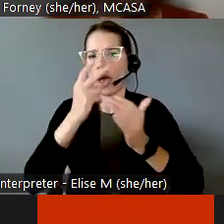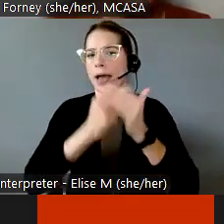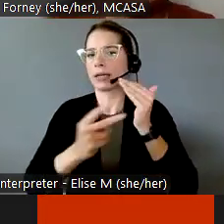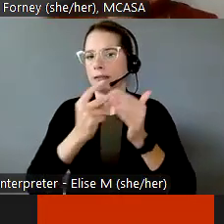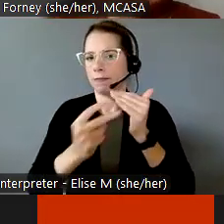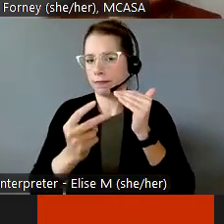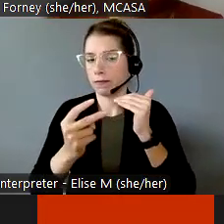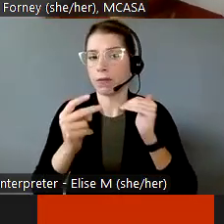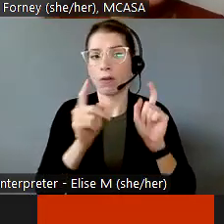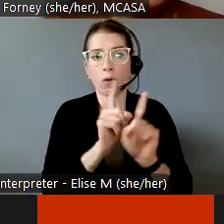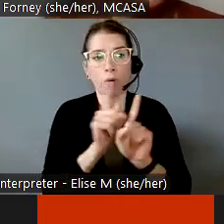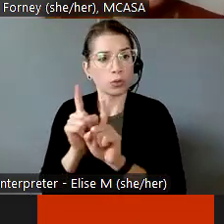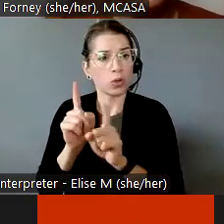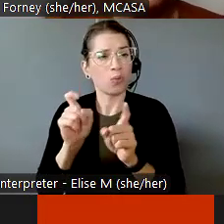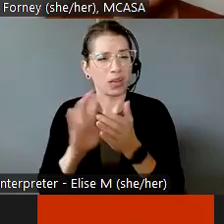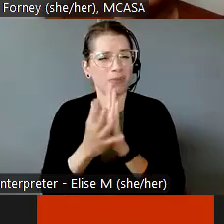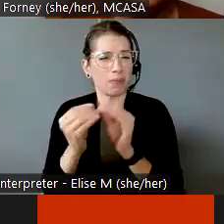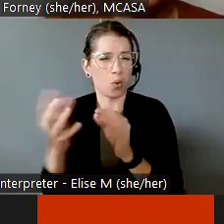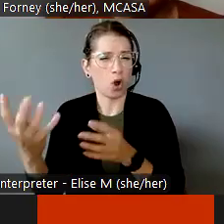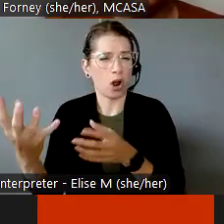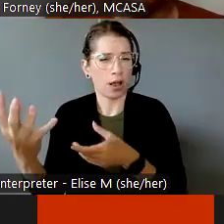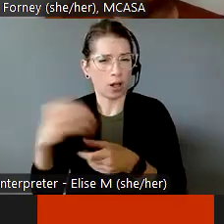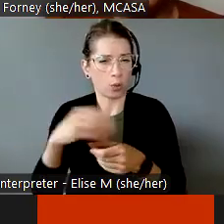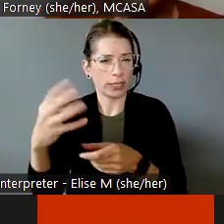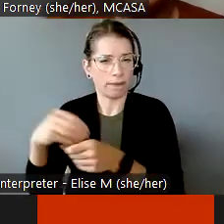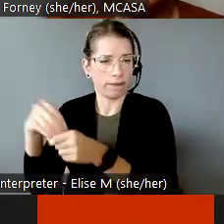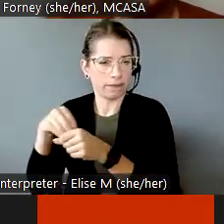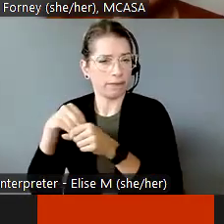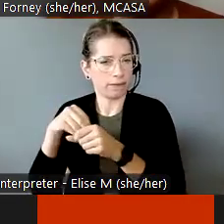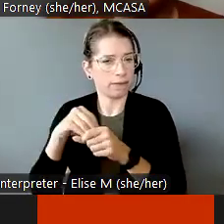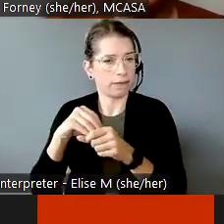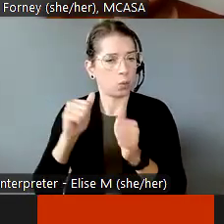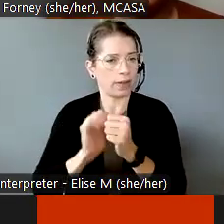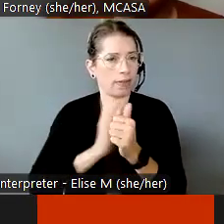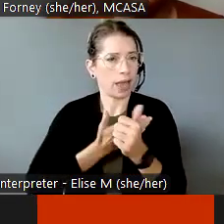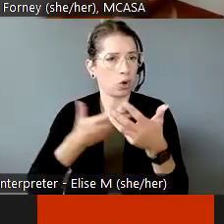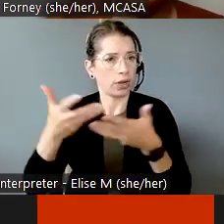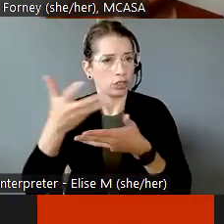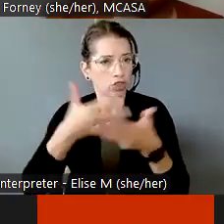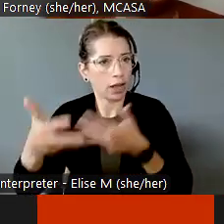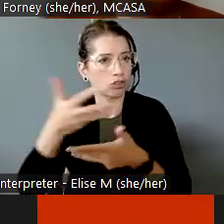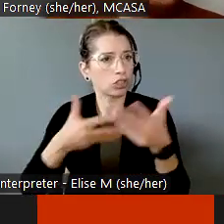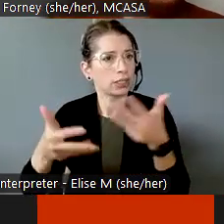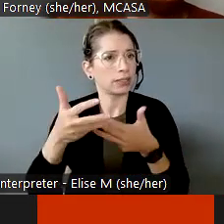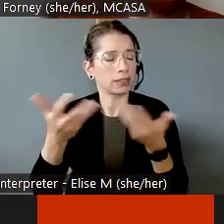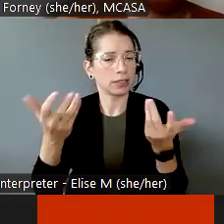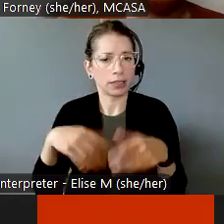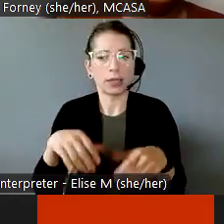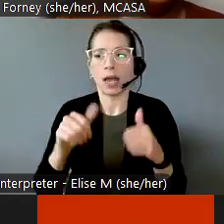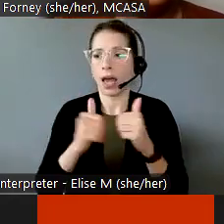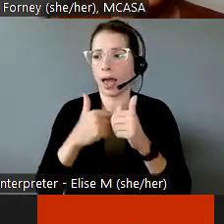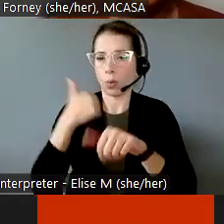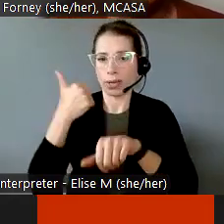We also have to be more inclusive, right, in our interactions, right, in the way we set